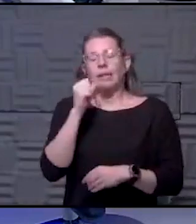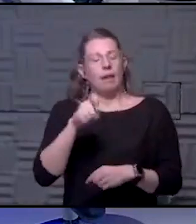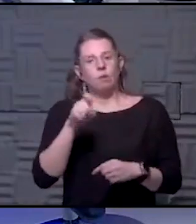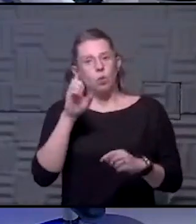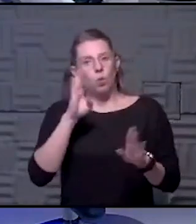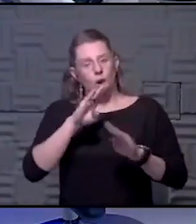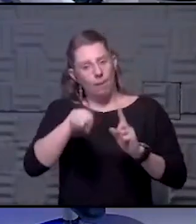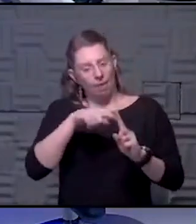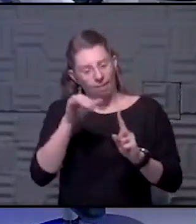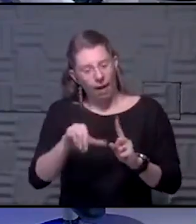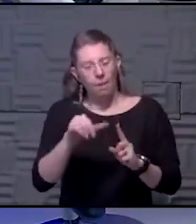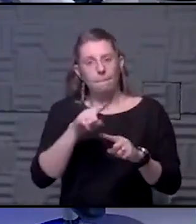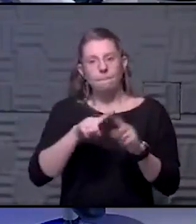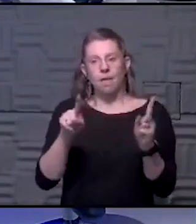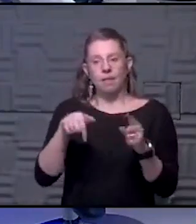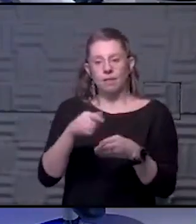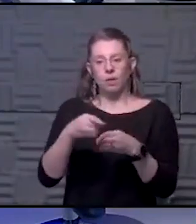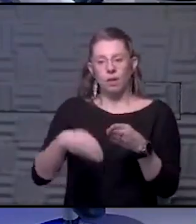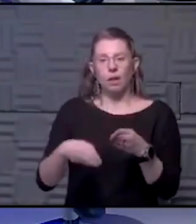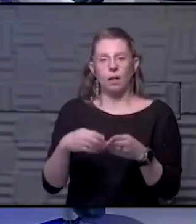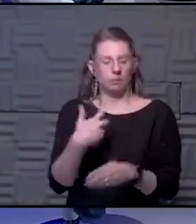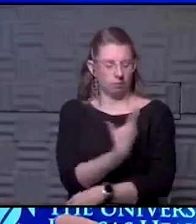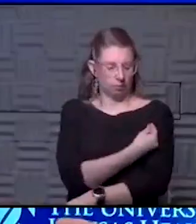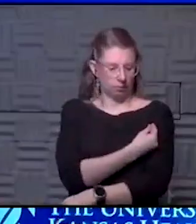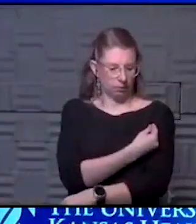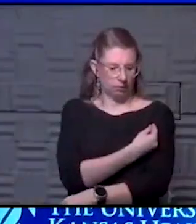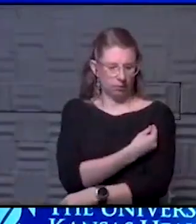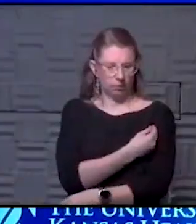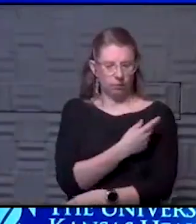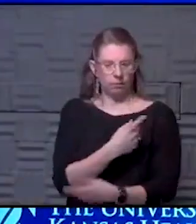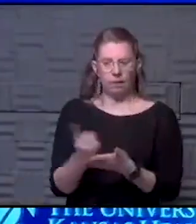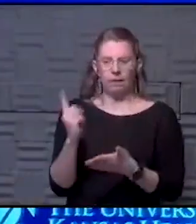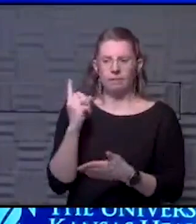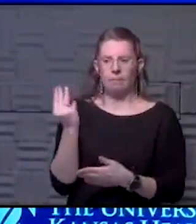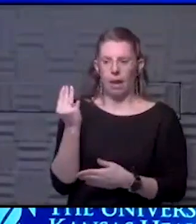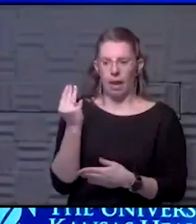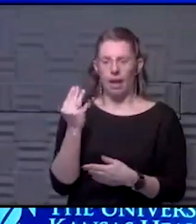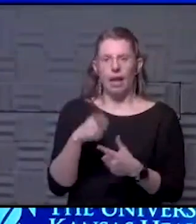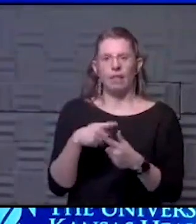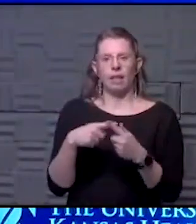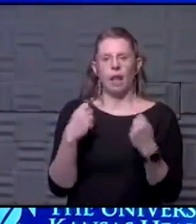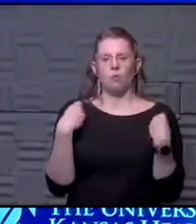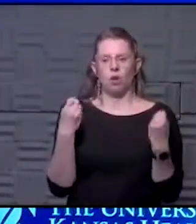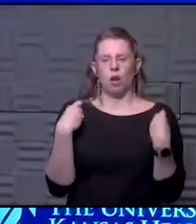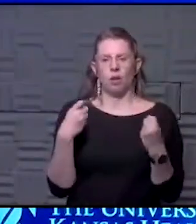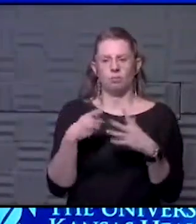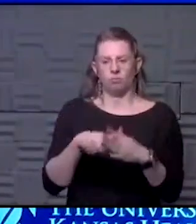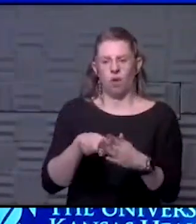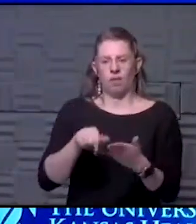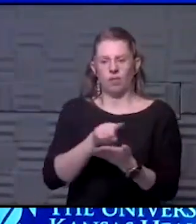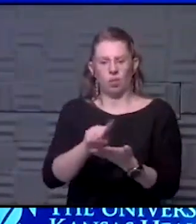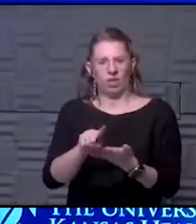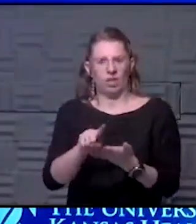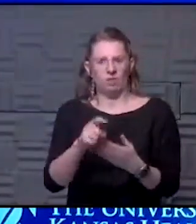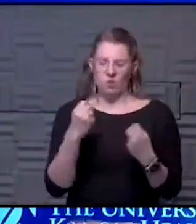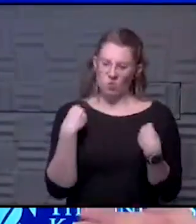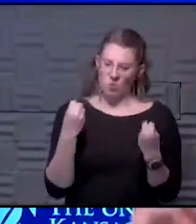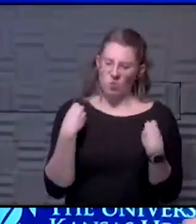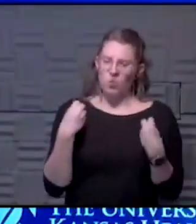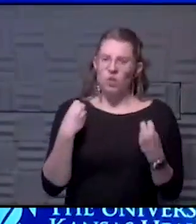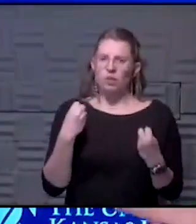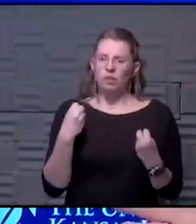about that too much. But this weekend, so I got my vaccine shot on Monday, and then I worked out beginning this weekend. I worked really aggressively